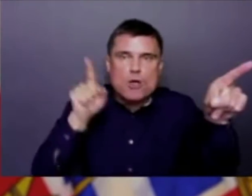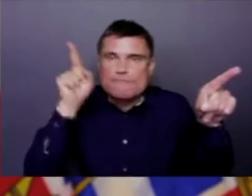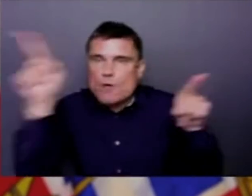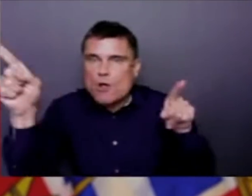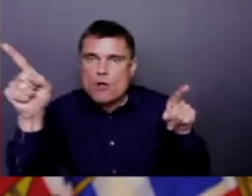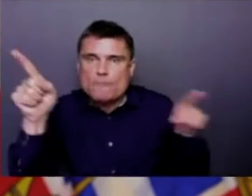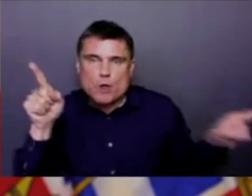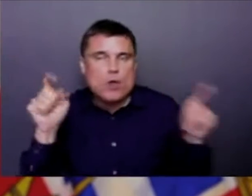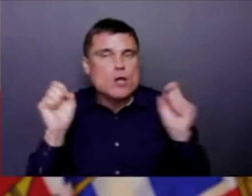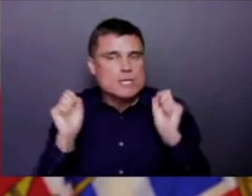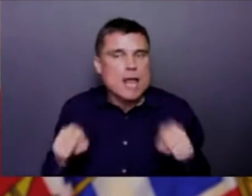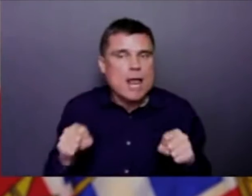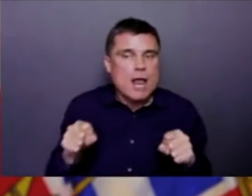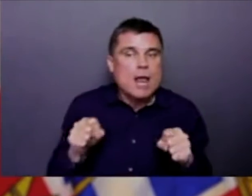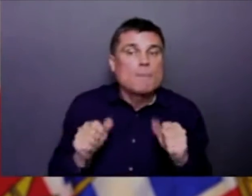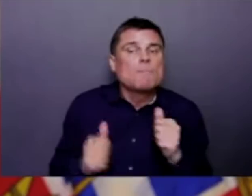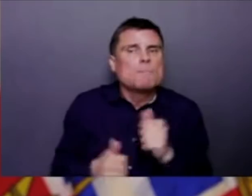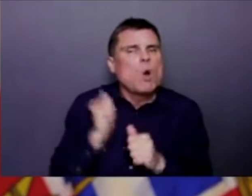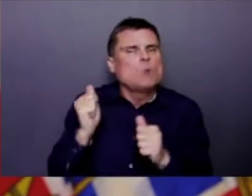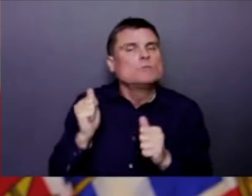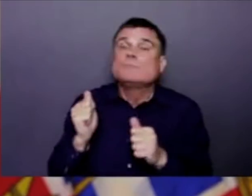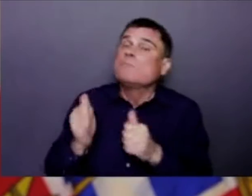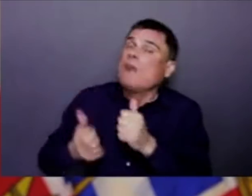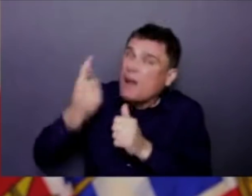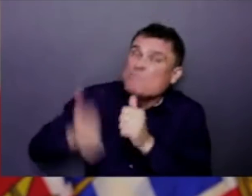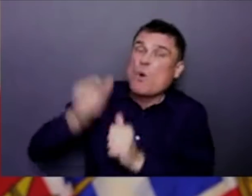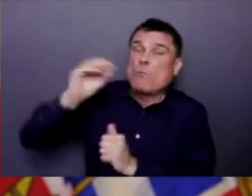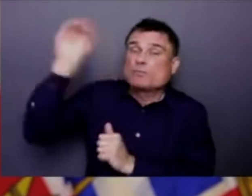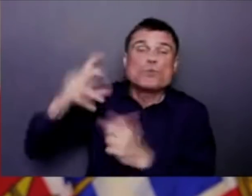Health and Vancouver Coastal Health regions.